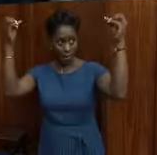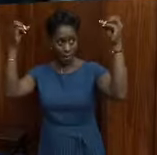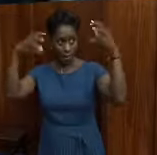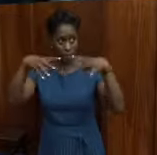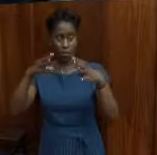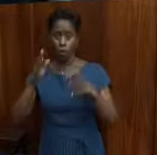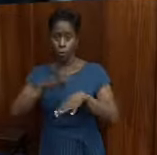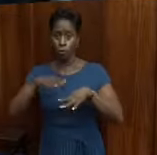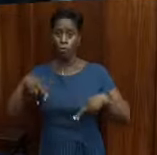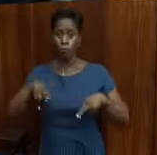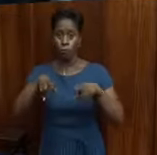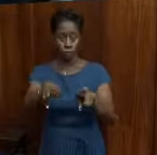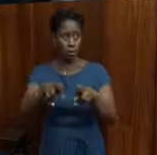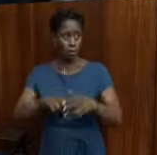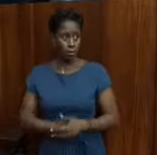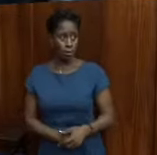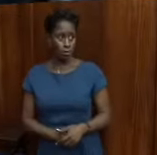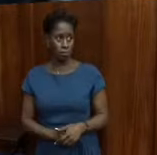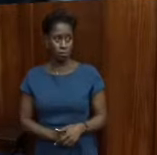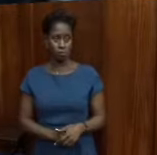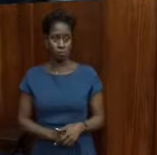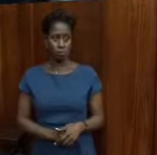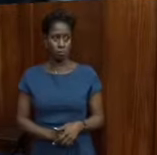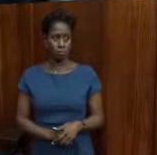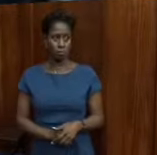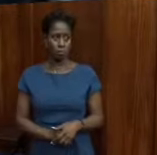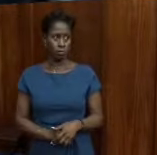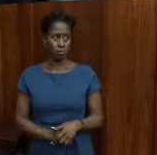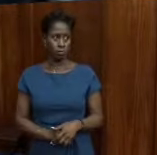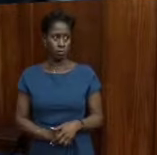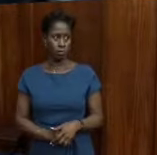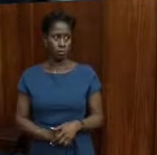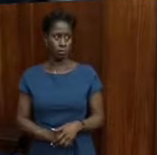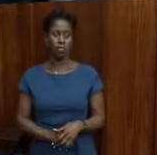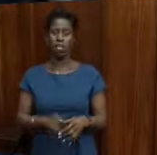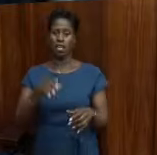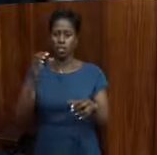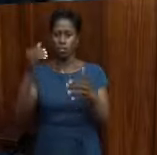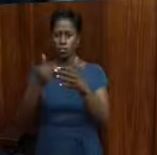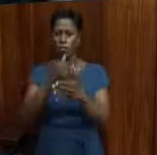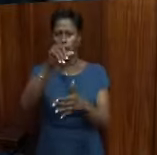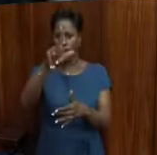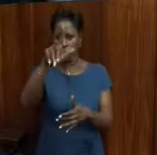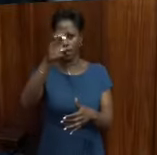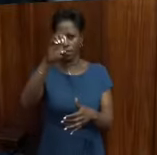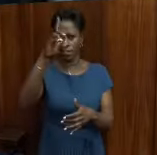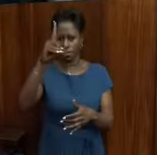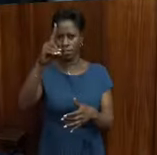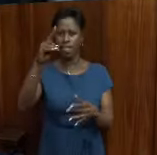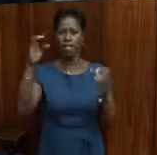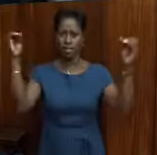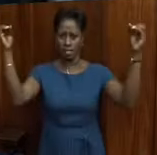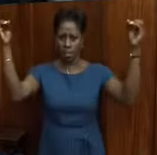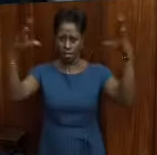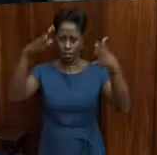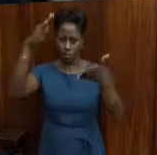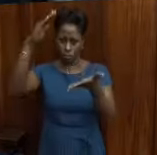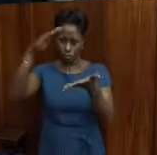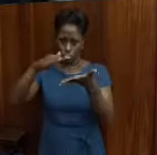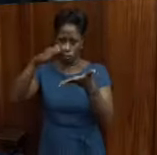light-emitting diode LED lights to help reduce energy consumption island-wide. The former